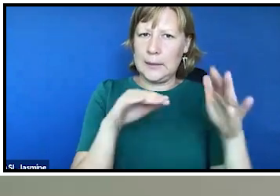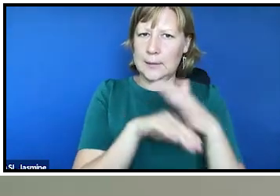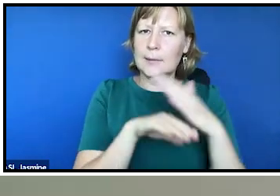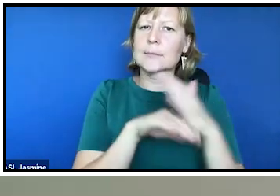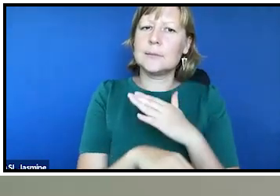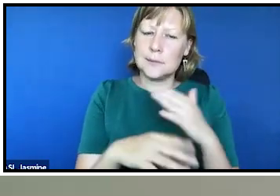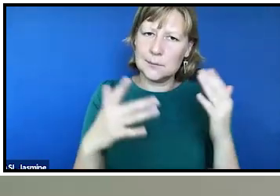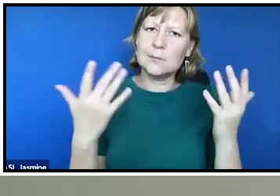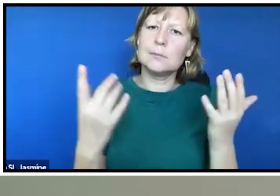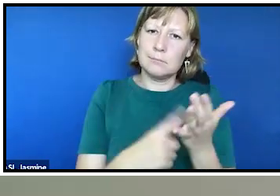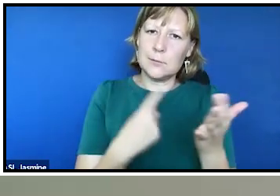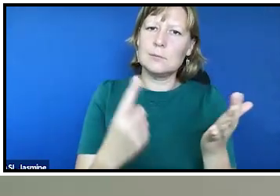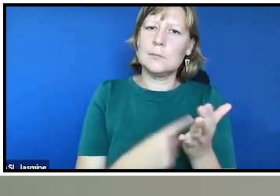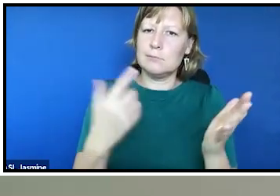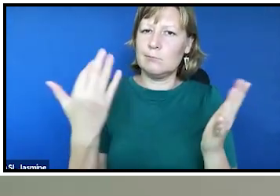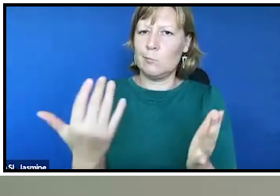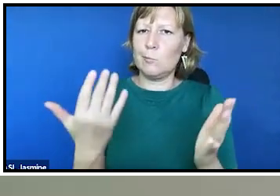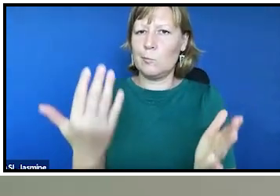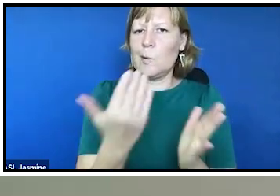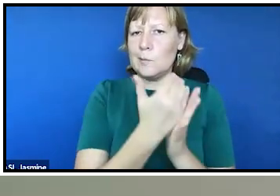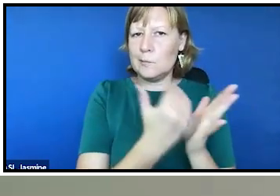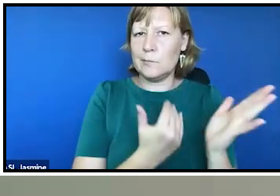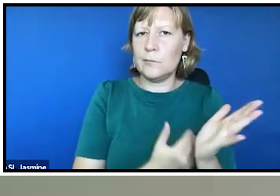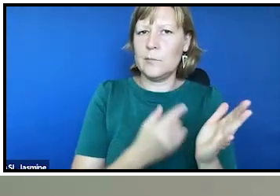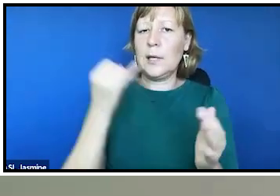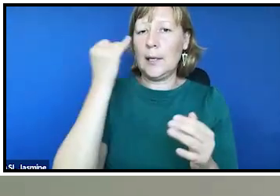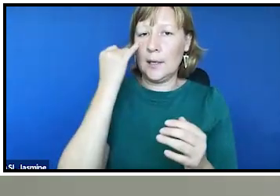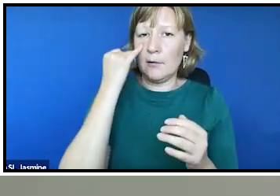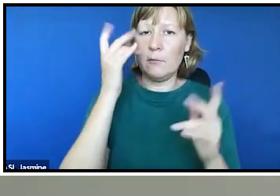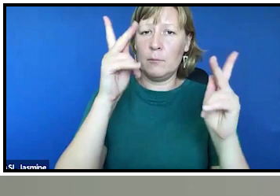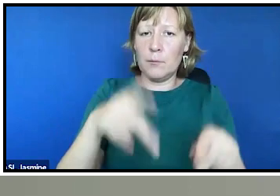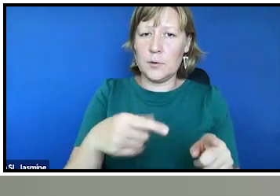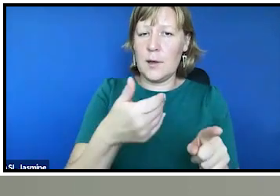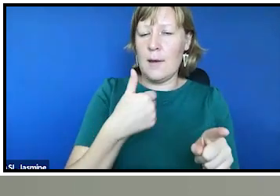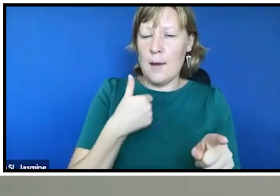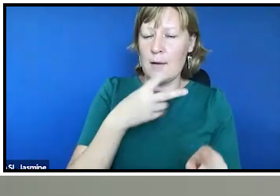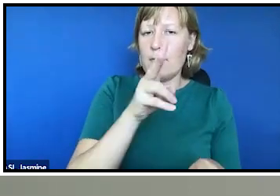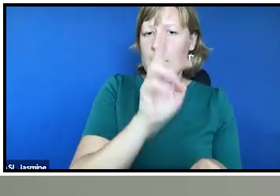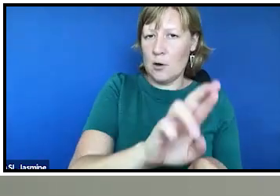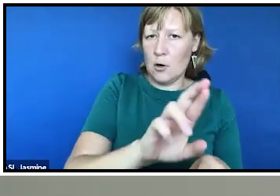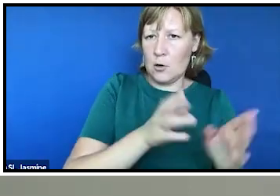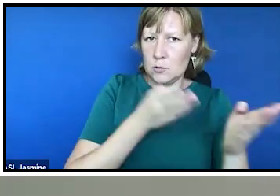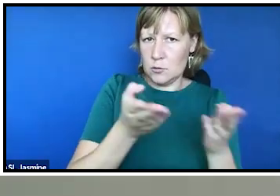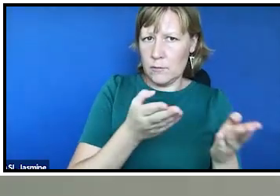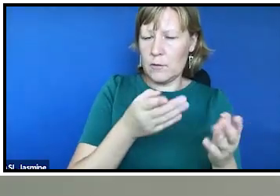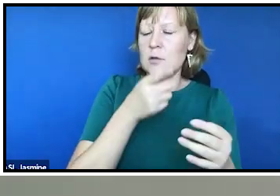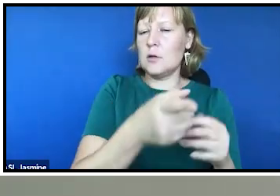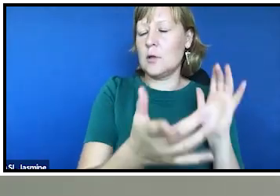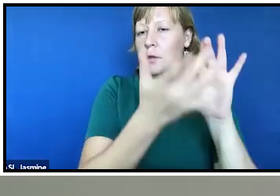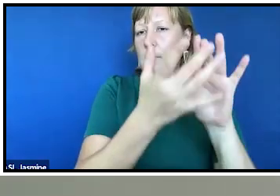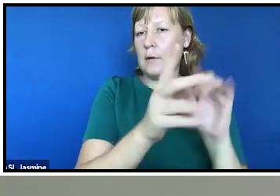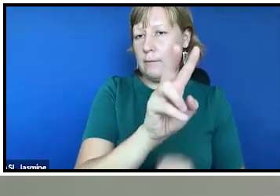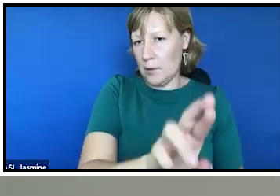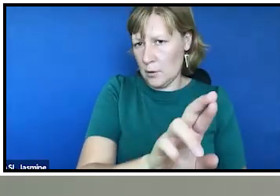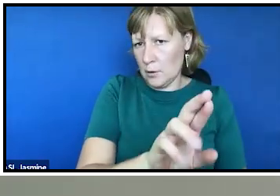If individuals are receiving vocational rehab services, there's programs you can go through there as well